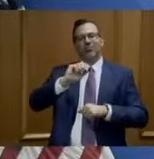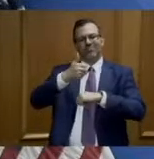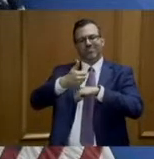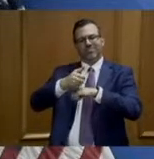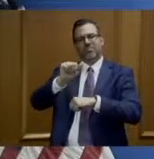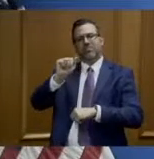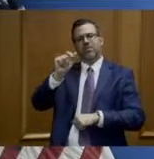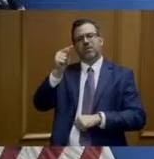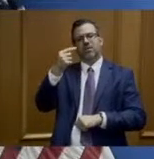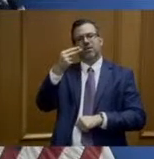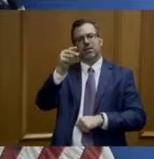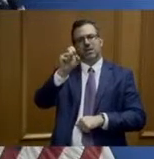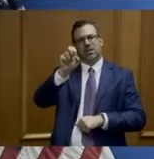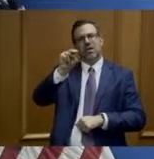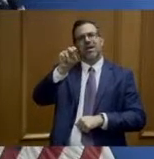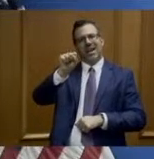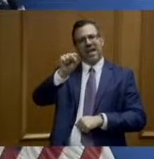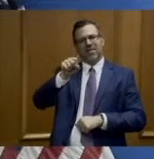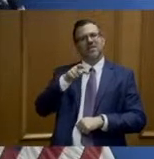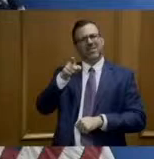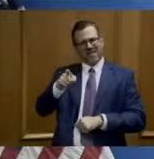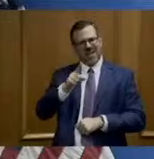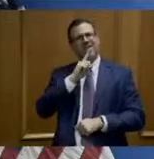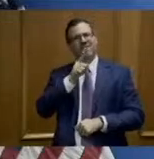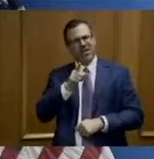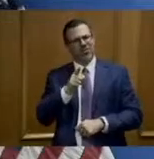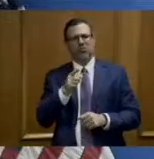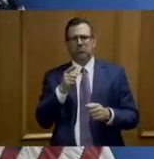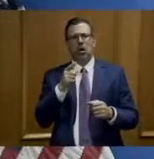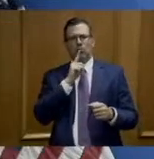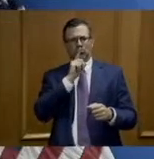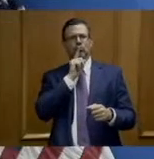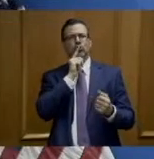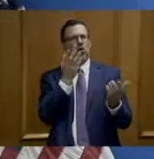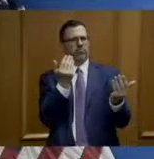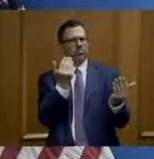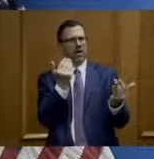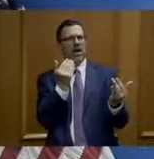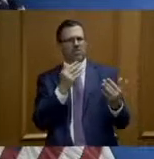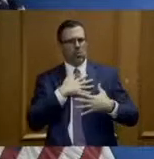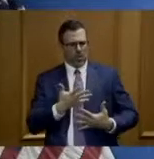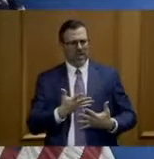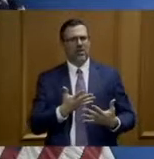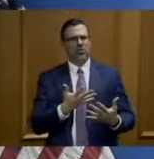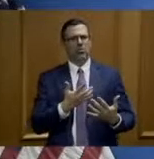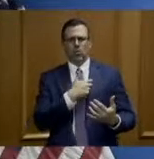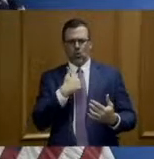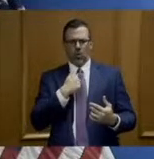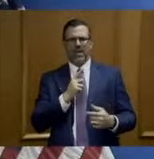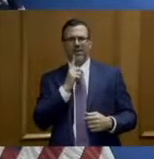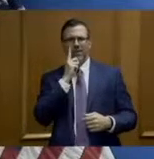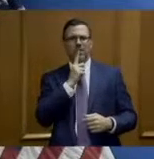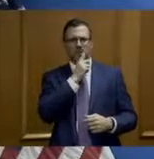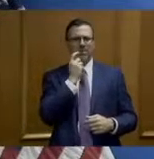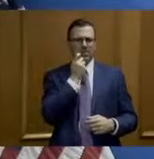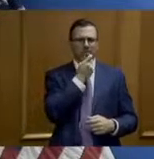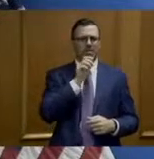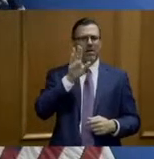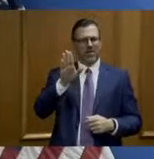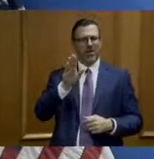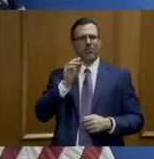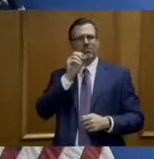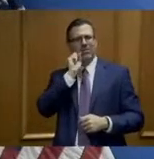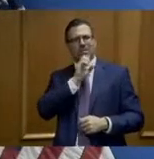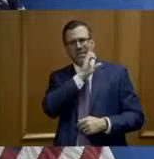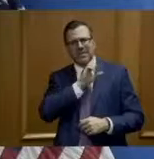very welcoming and compliant when we asked them to test all of their residents and staff just in the last day or two. And so I don't have